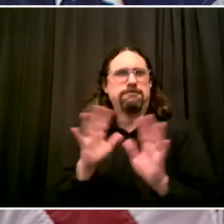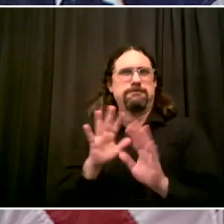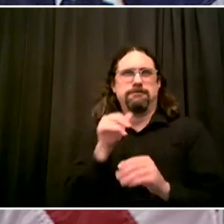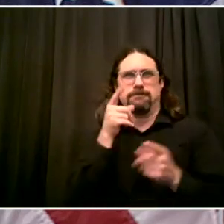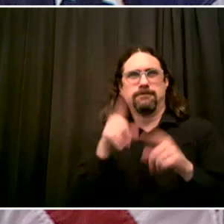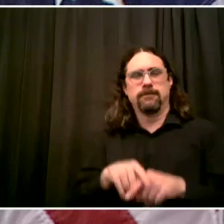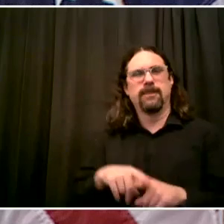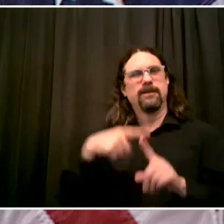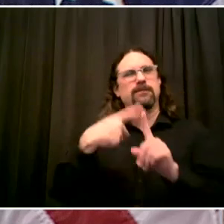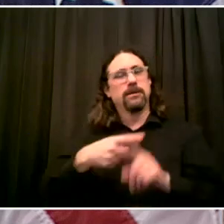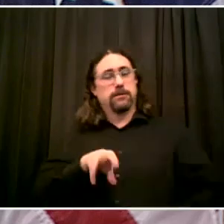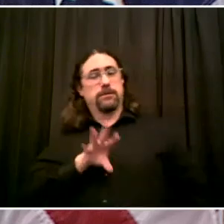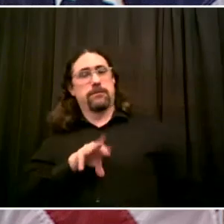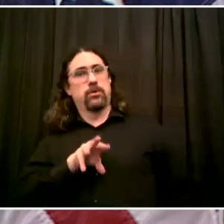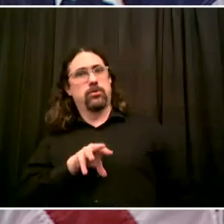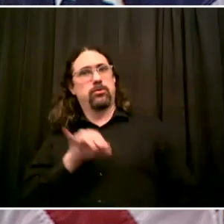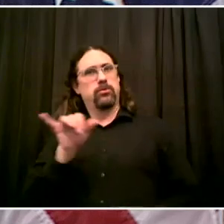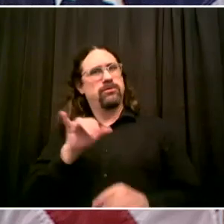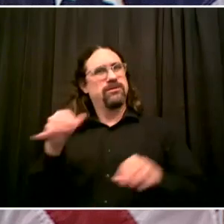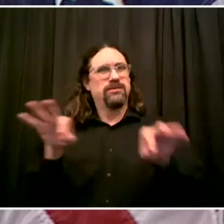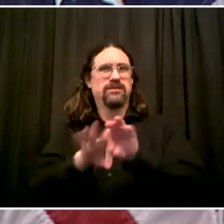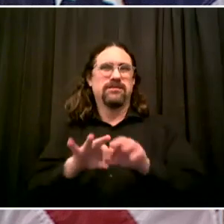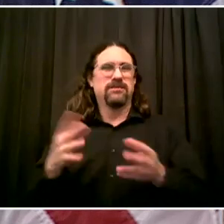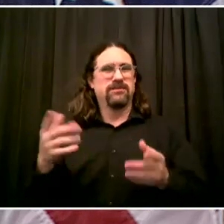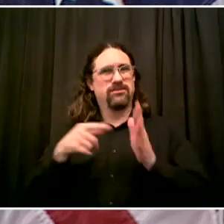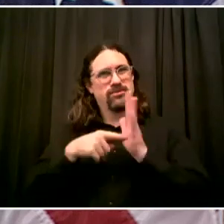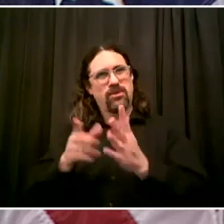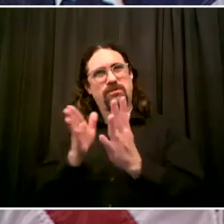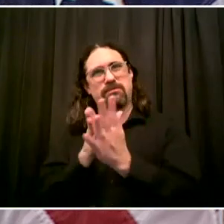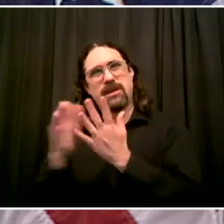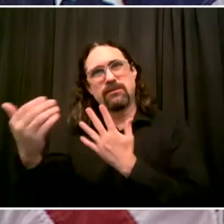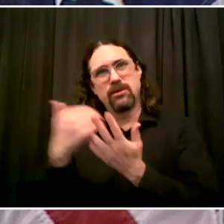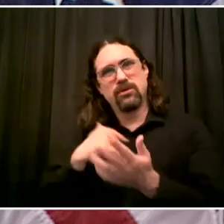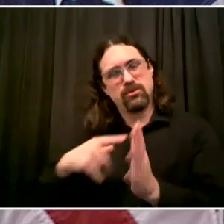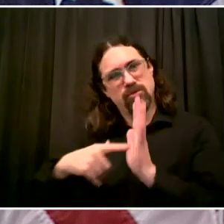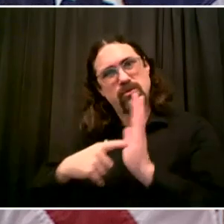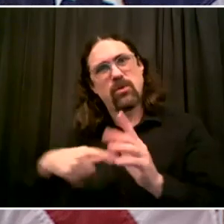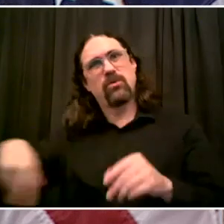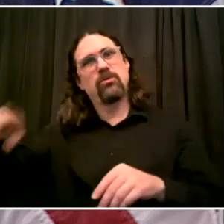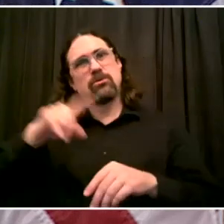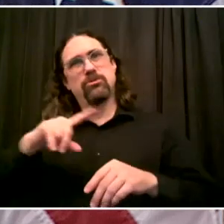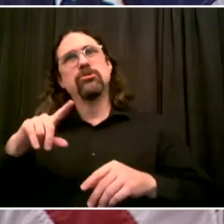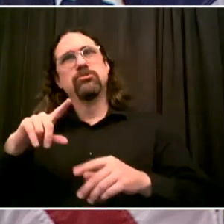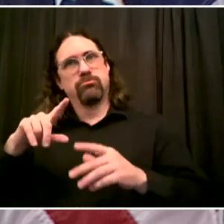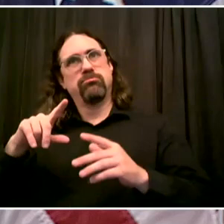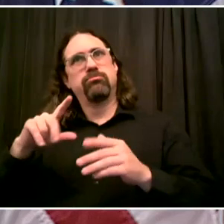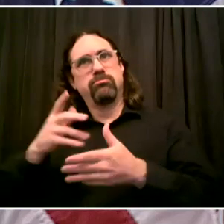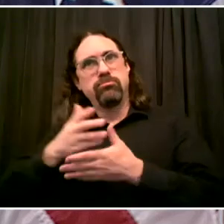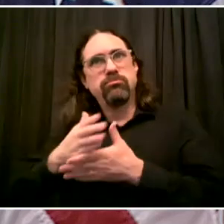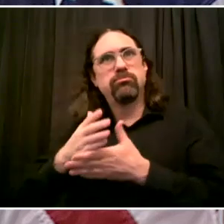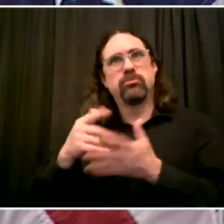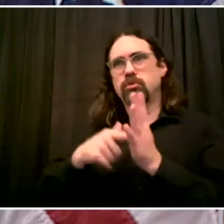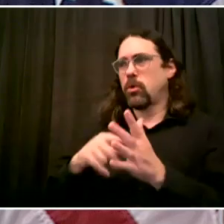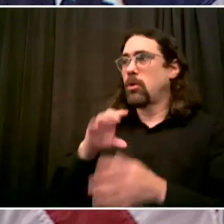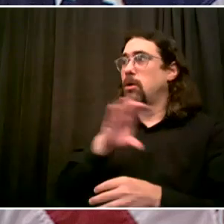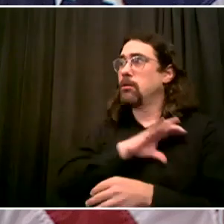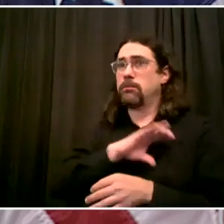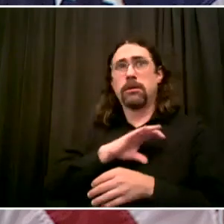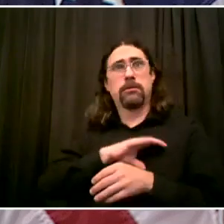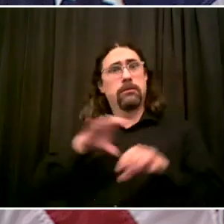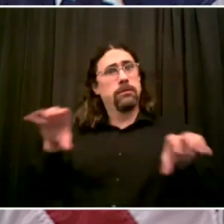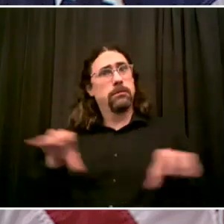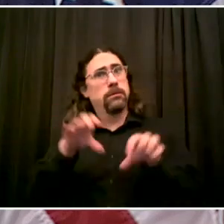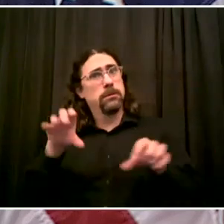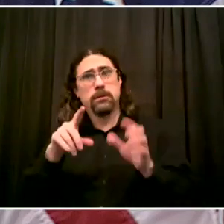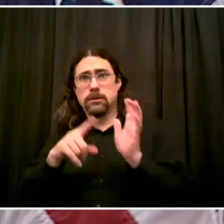that sometimes shows the officer did everything exactly right despite allegation, or sometimes show an officer didn't do something right. And that's what we need to